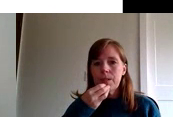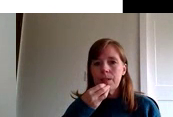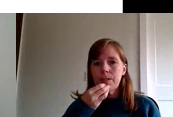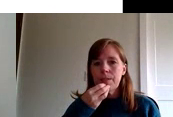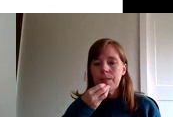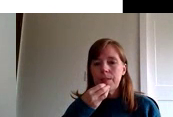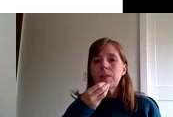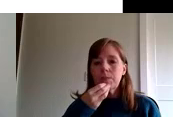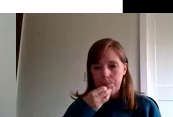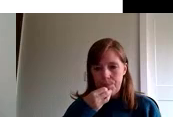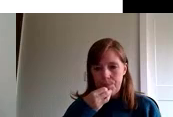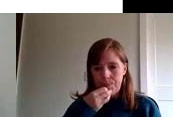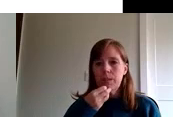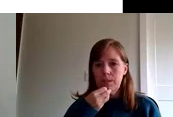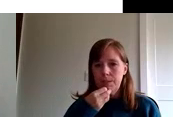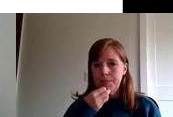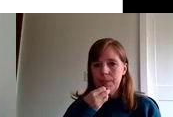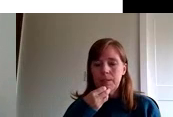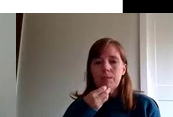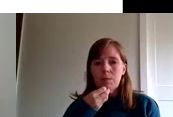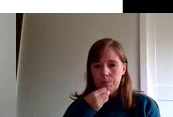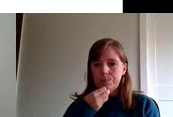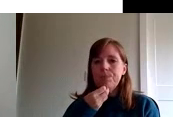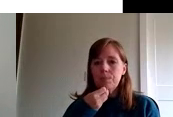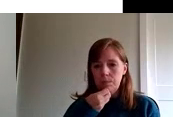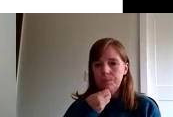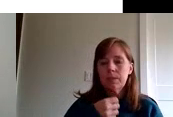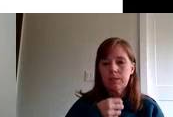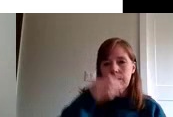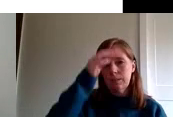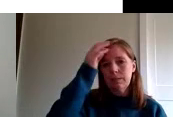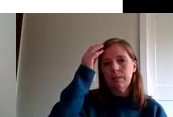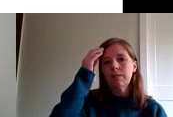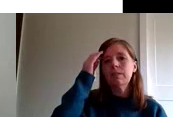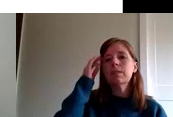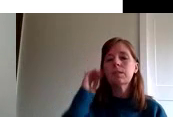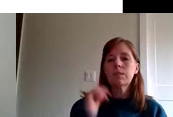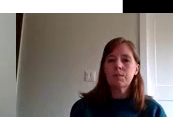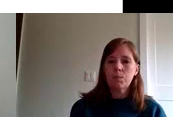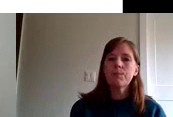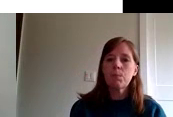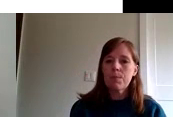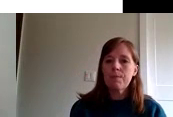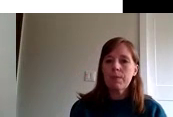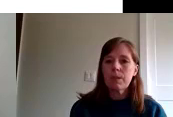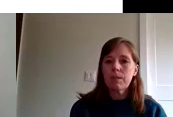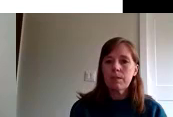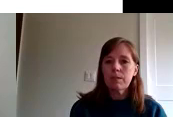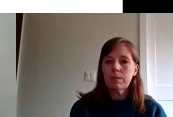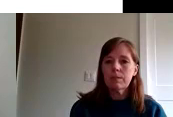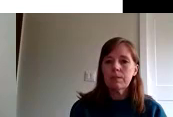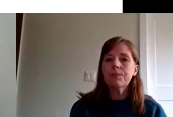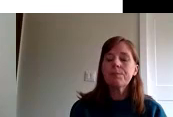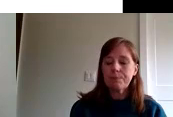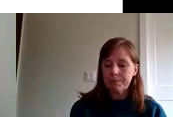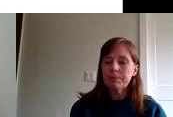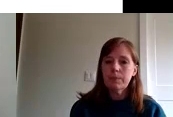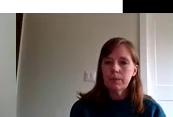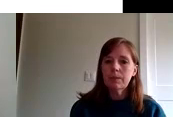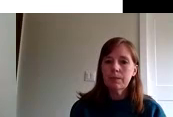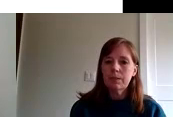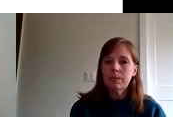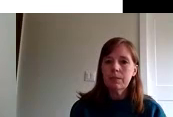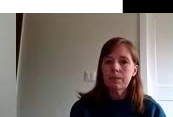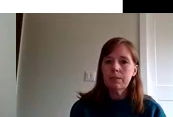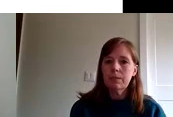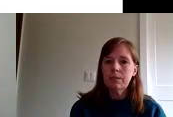now it's really easy to look and see where or who is working with a student at a particular time. And is it possible for me to